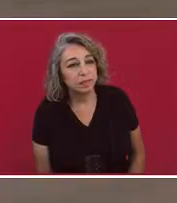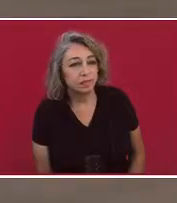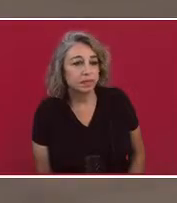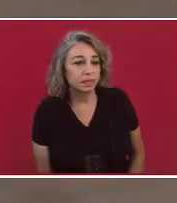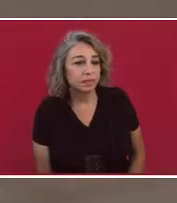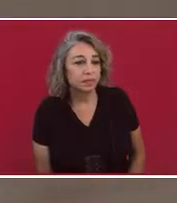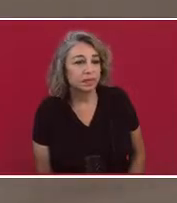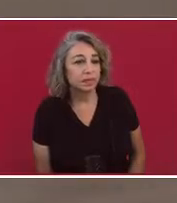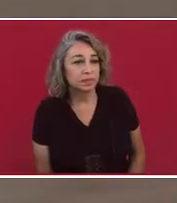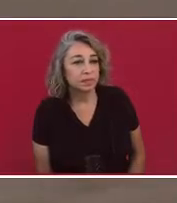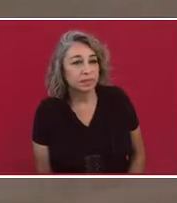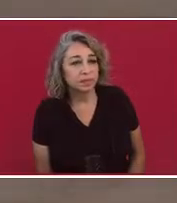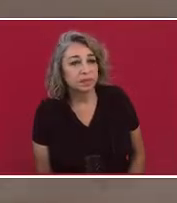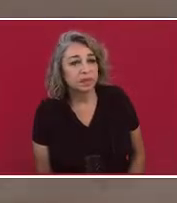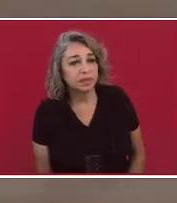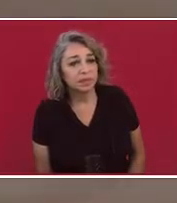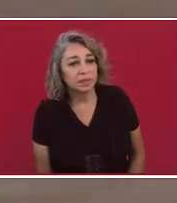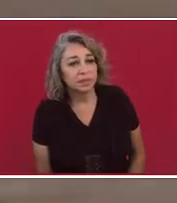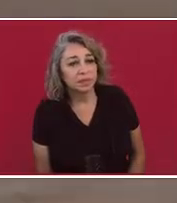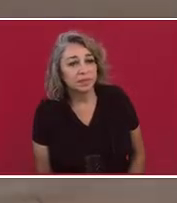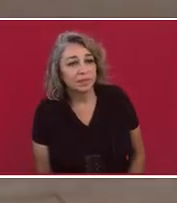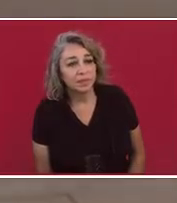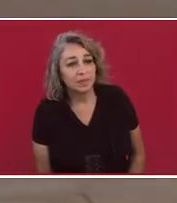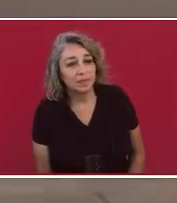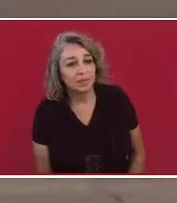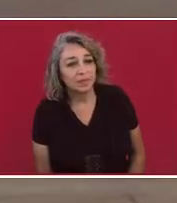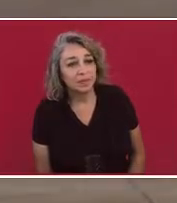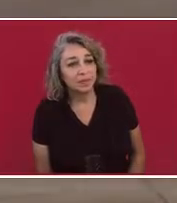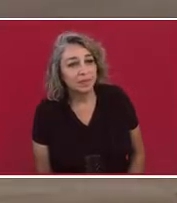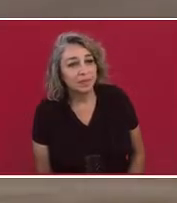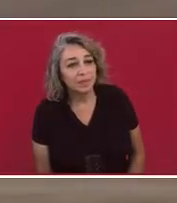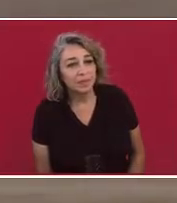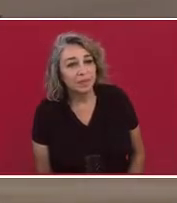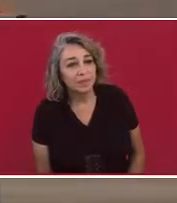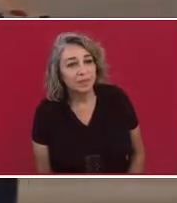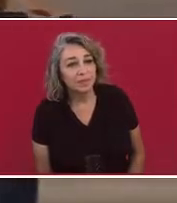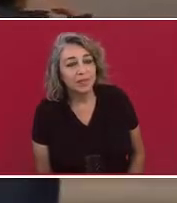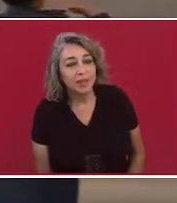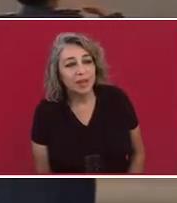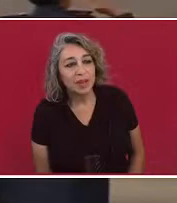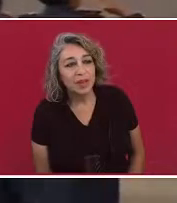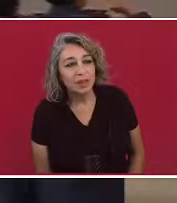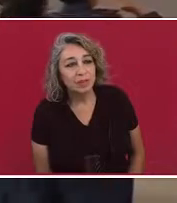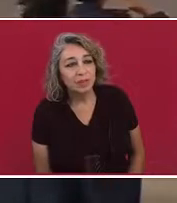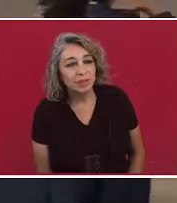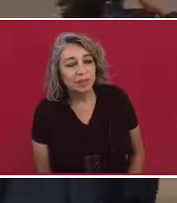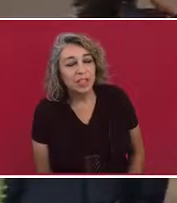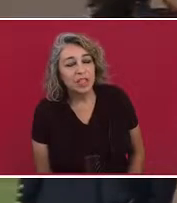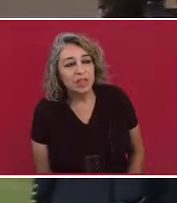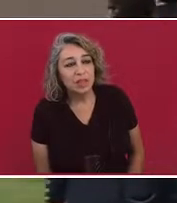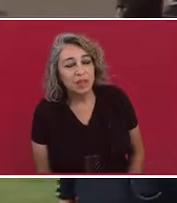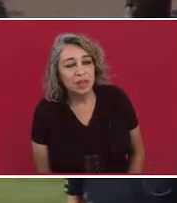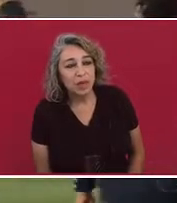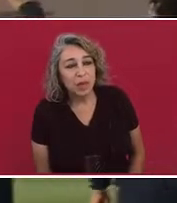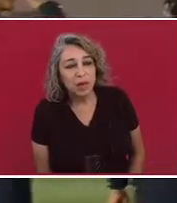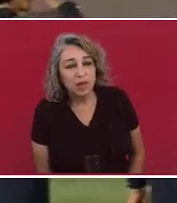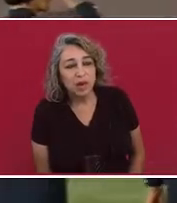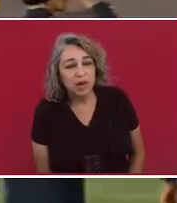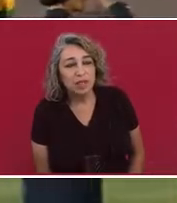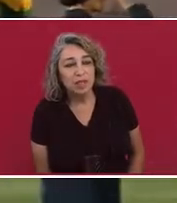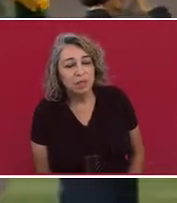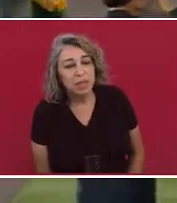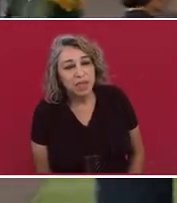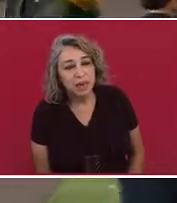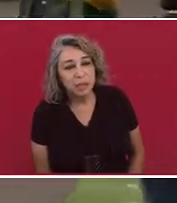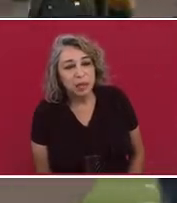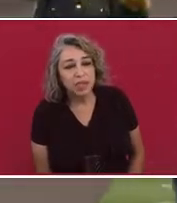Fernando Zuinaga Cárdenas, presidente nacional de la Cruz Roja Mexicana, quienes se dirigen a la hasta bandera monumental. So they've got the Red Cross,